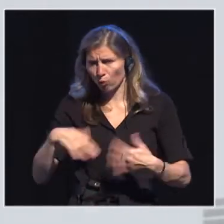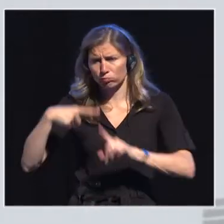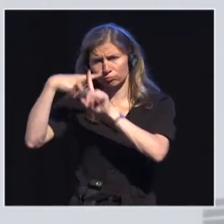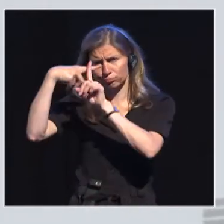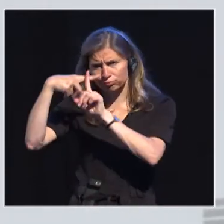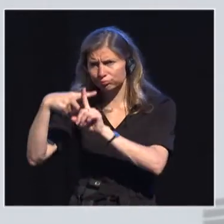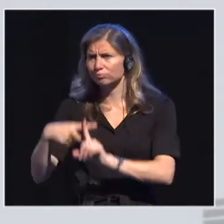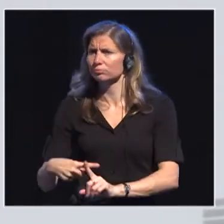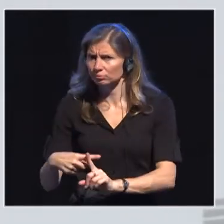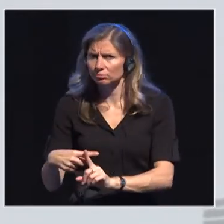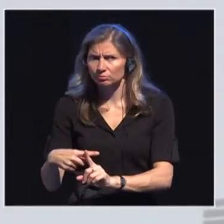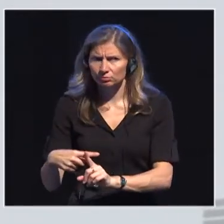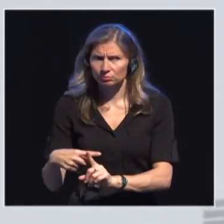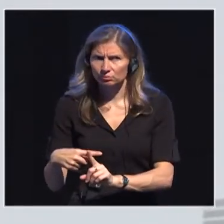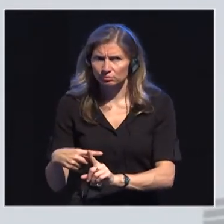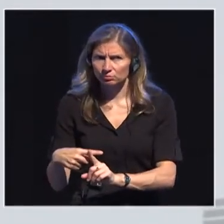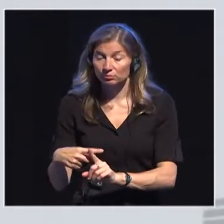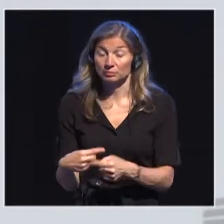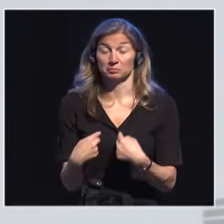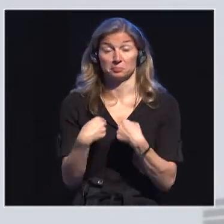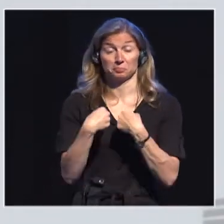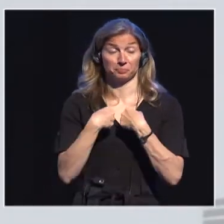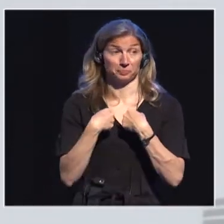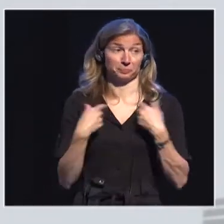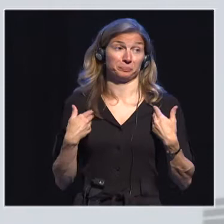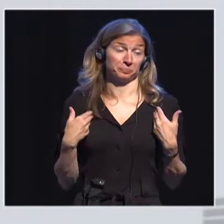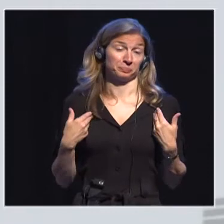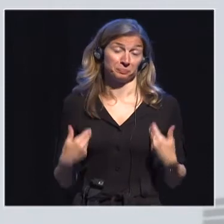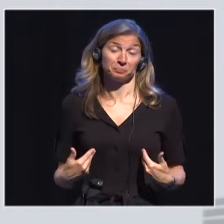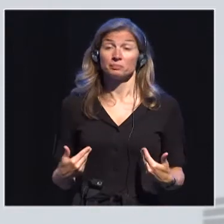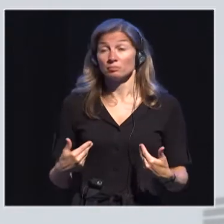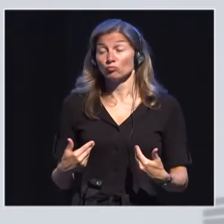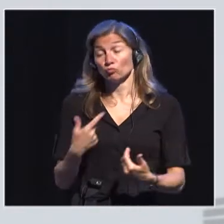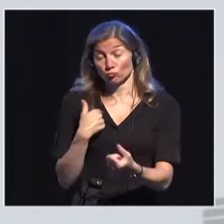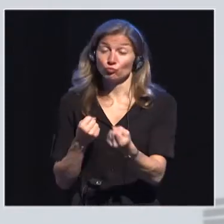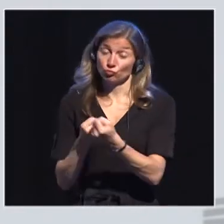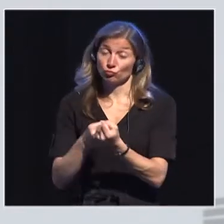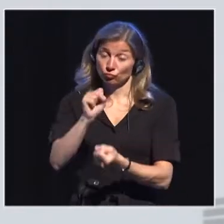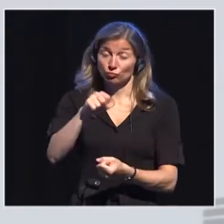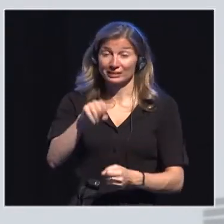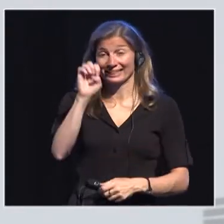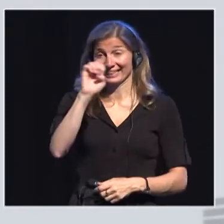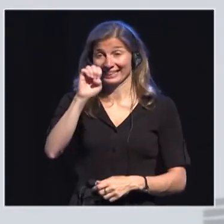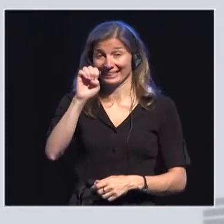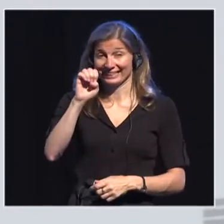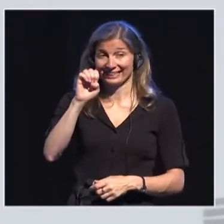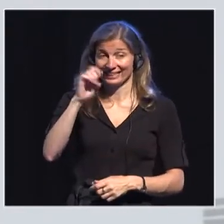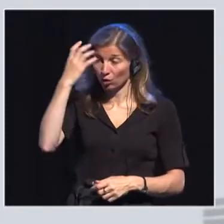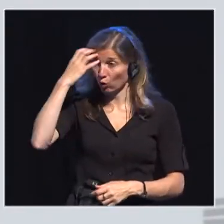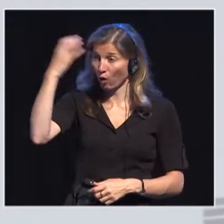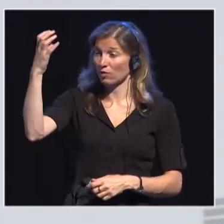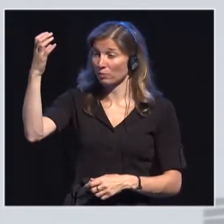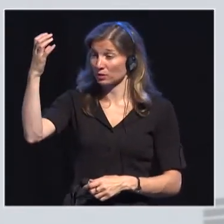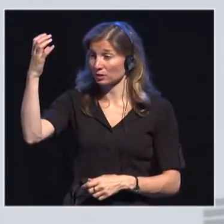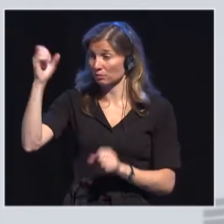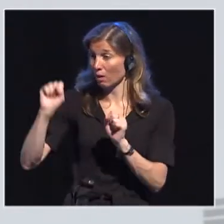I myself, I would like to promote e-government solutions. And we can see how